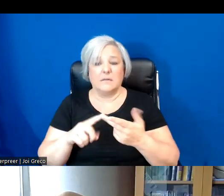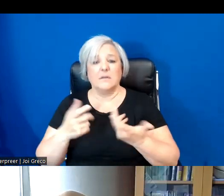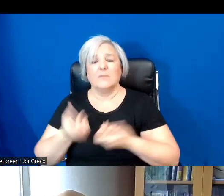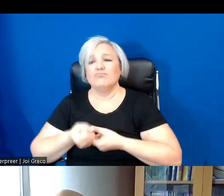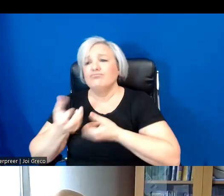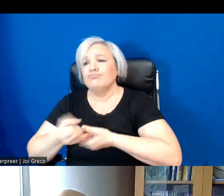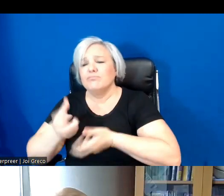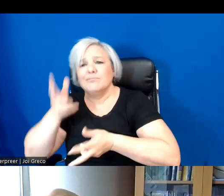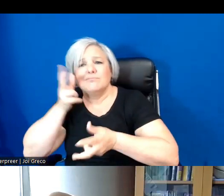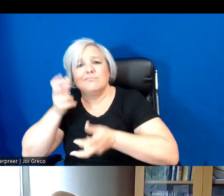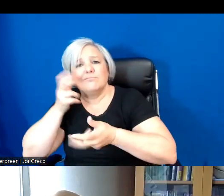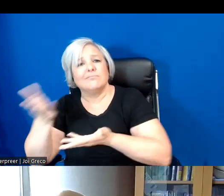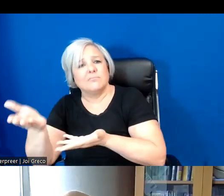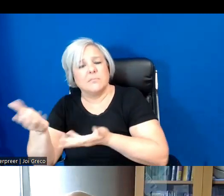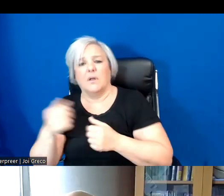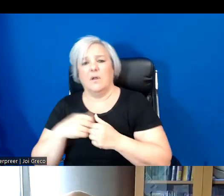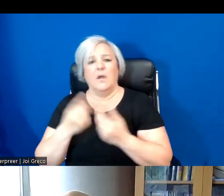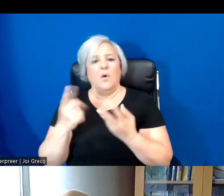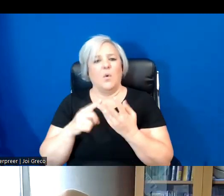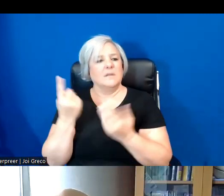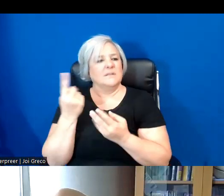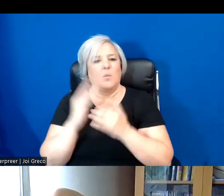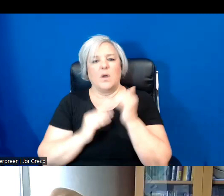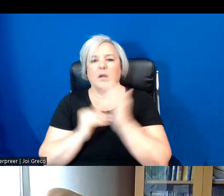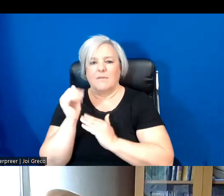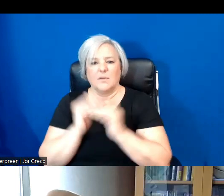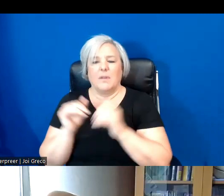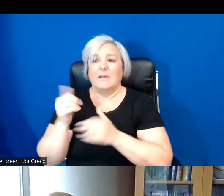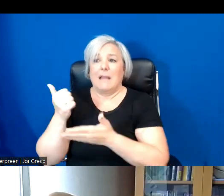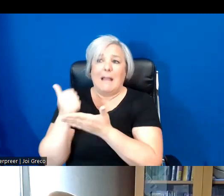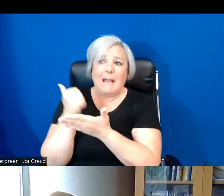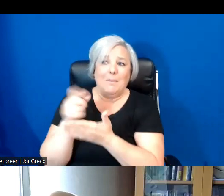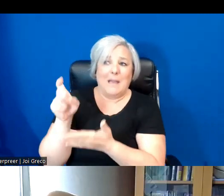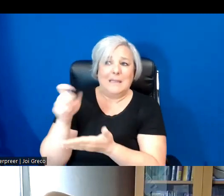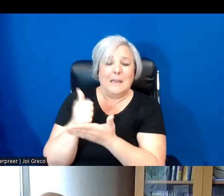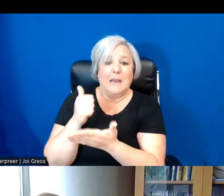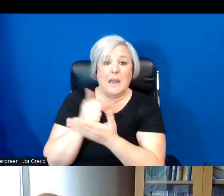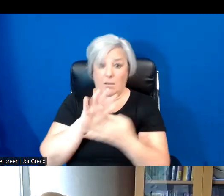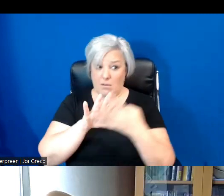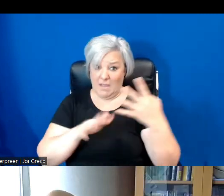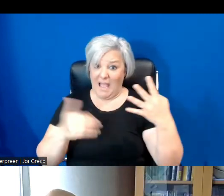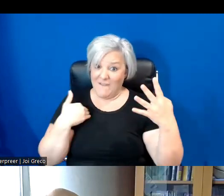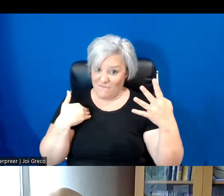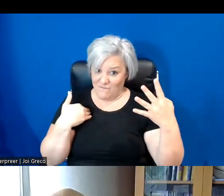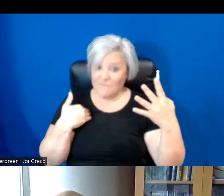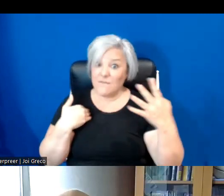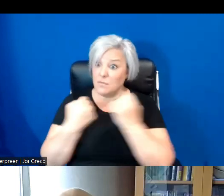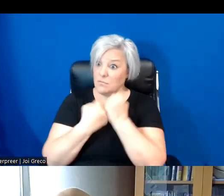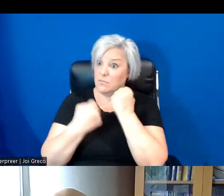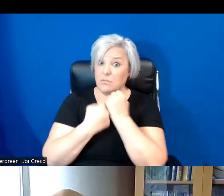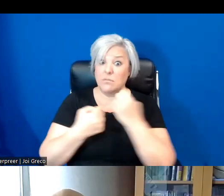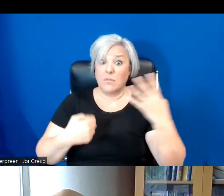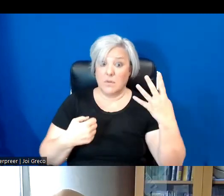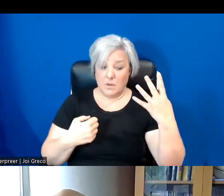they needed to talk, and if they had someone they were comfortable to ask for help if they needed it. If they were reported those, they had substantially